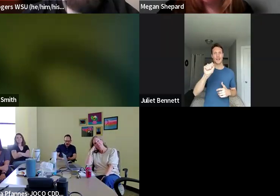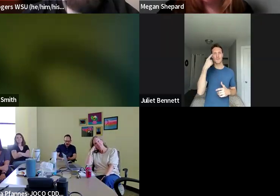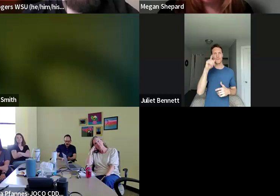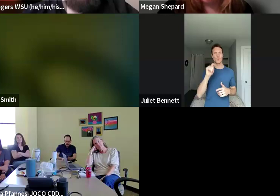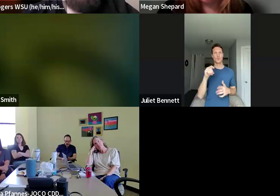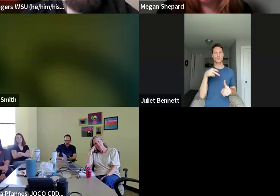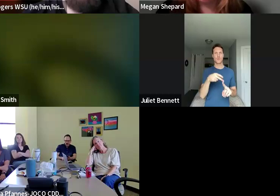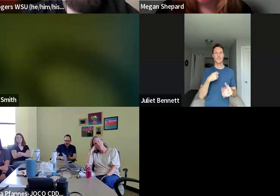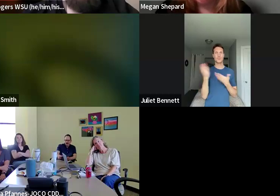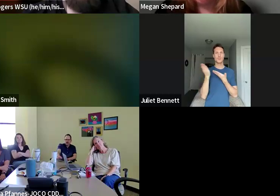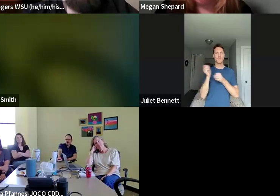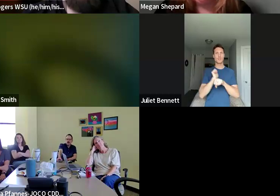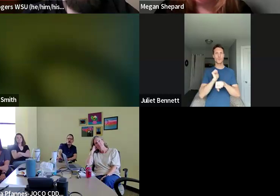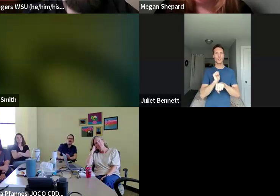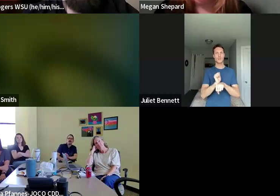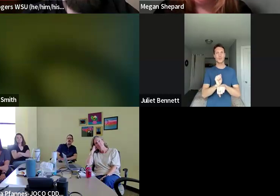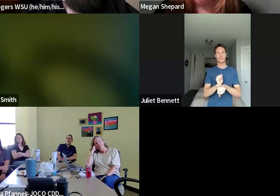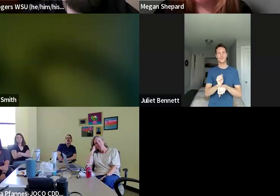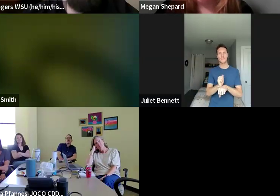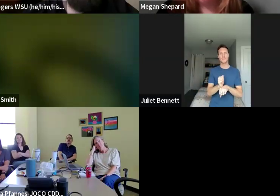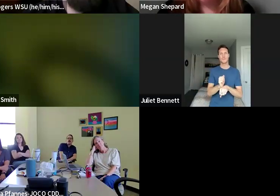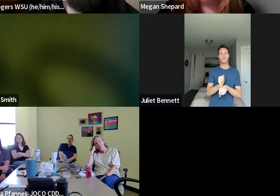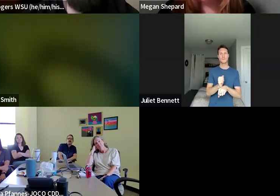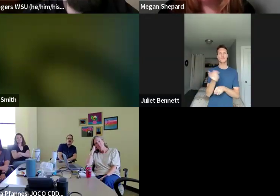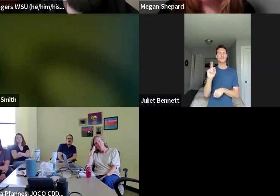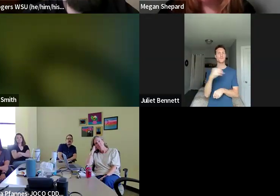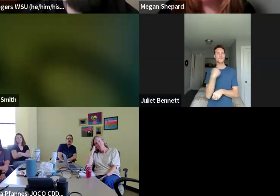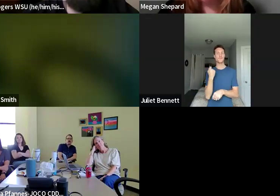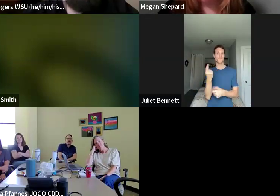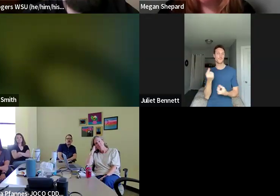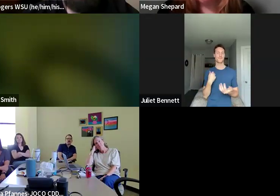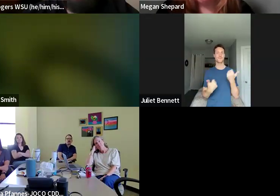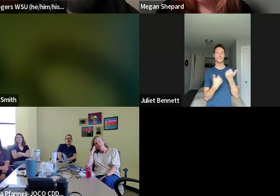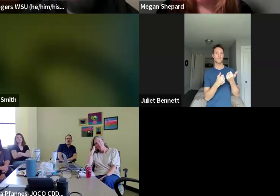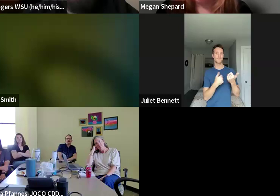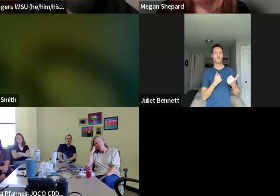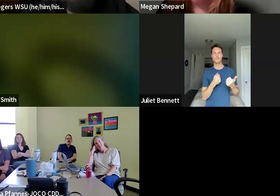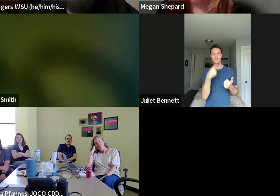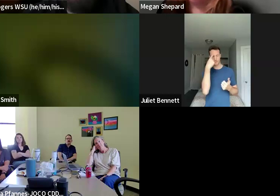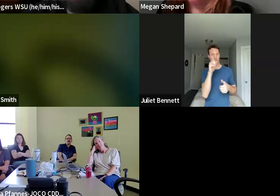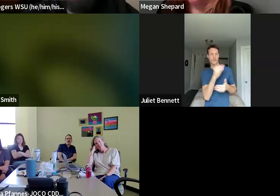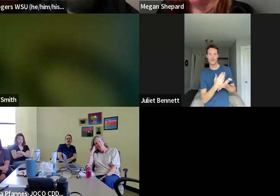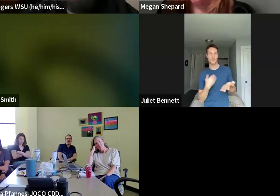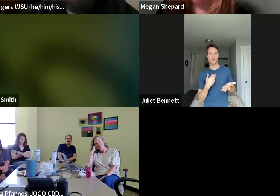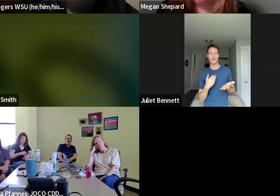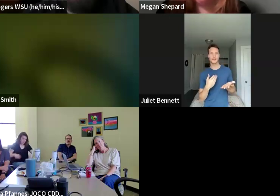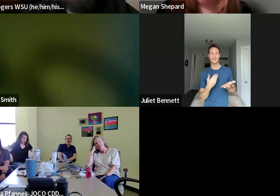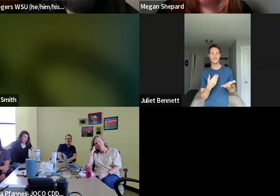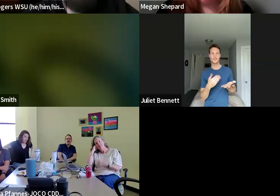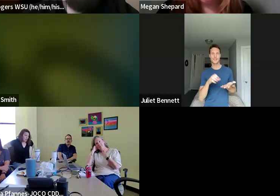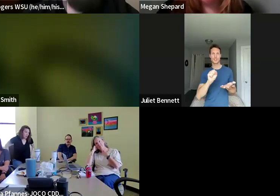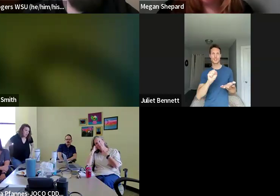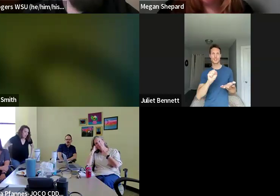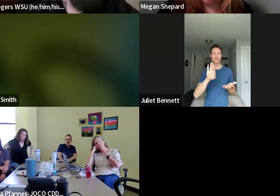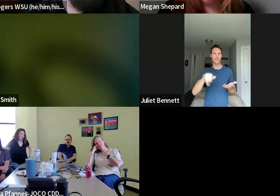worker state learning collaboration, where we were going to get some assistance from some subject matter experts. More to